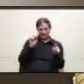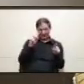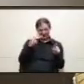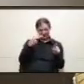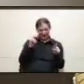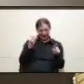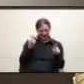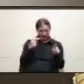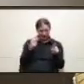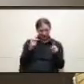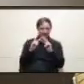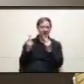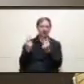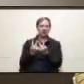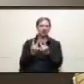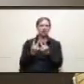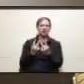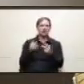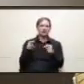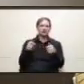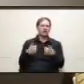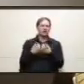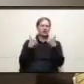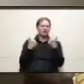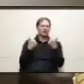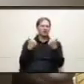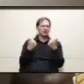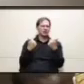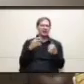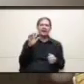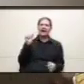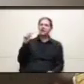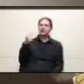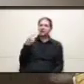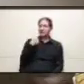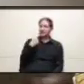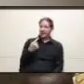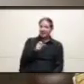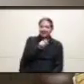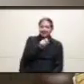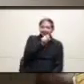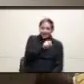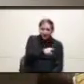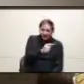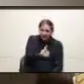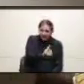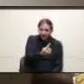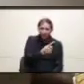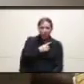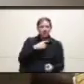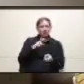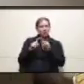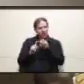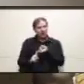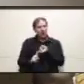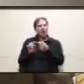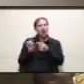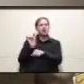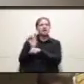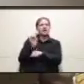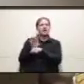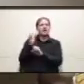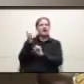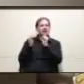delays. And the AG is then saying, this is created by yourselves relying on engineering consultants